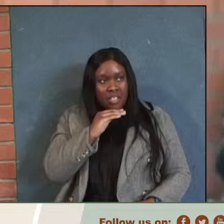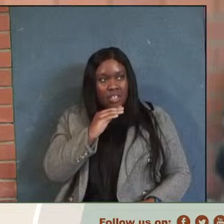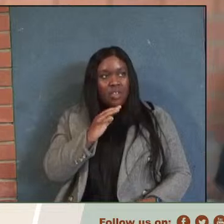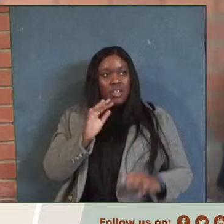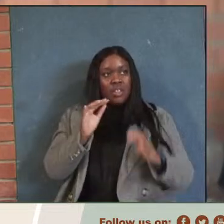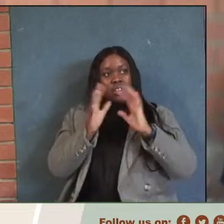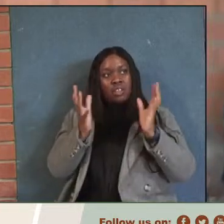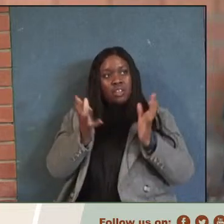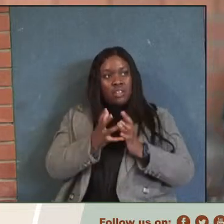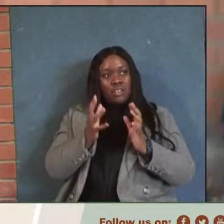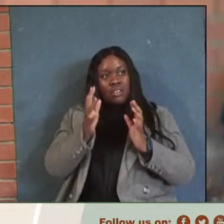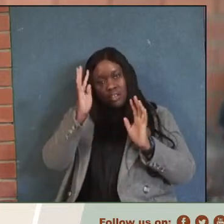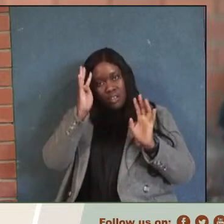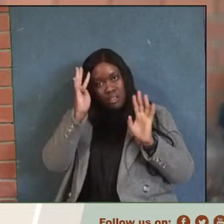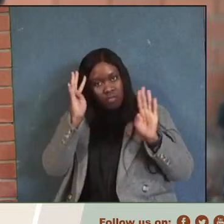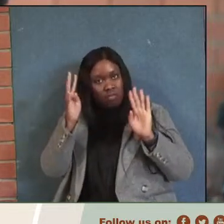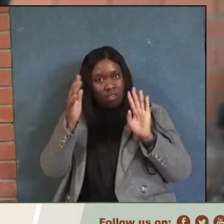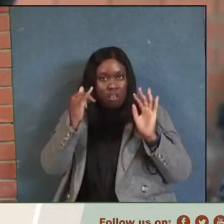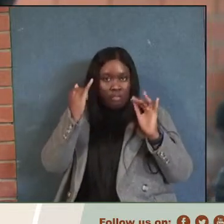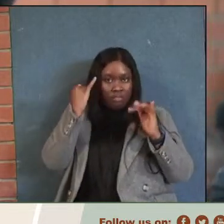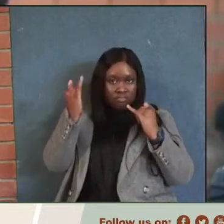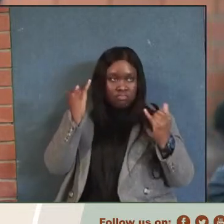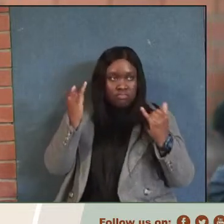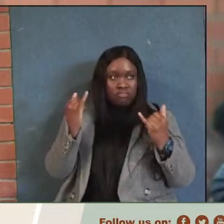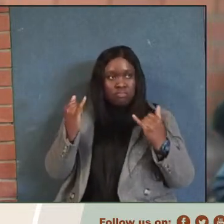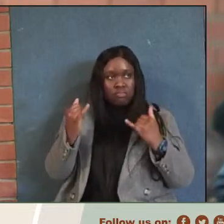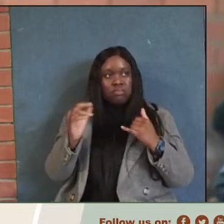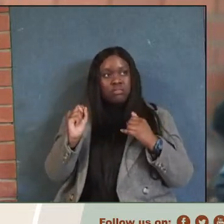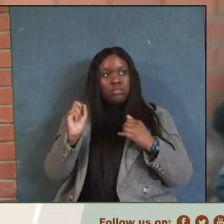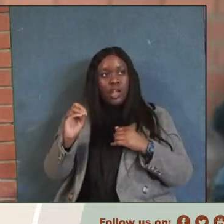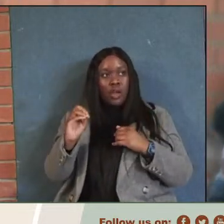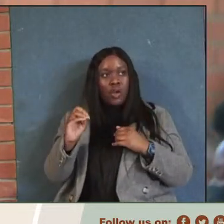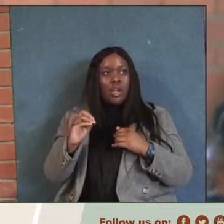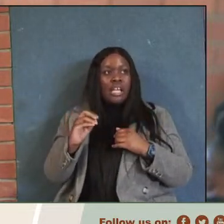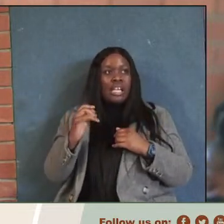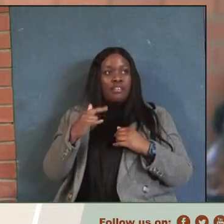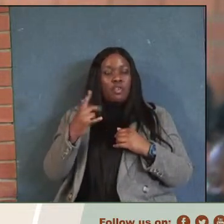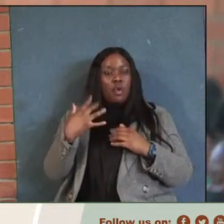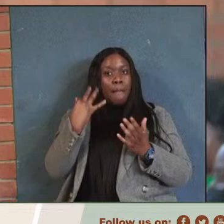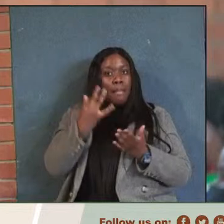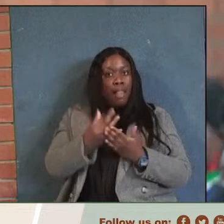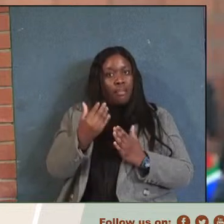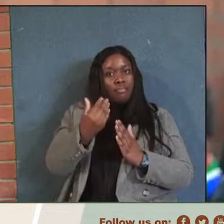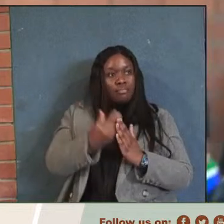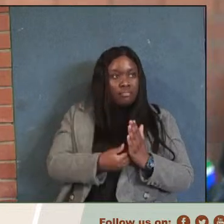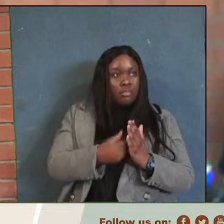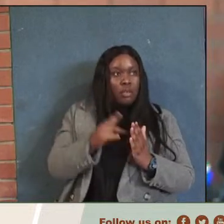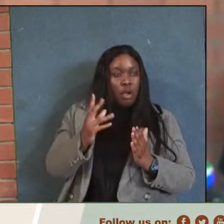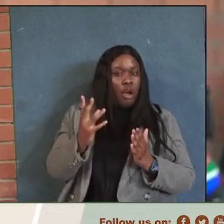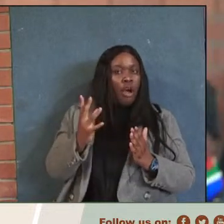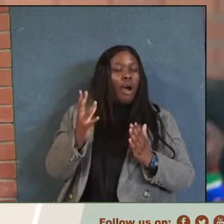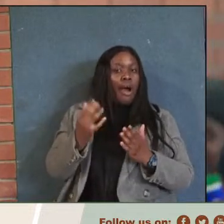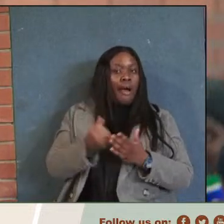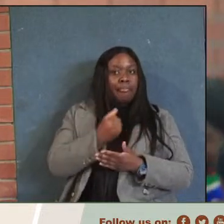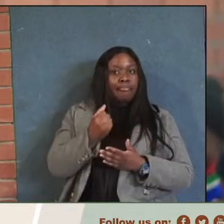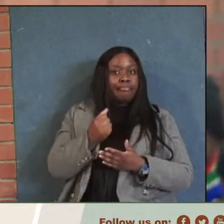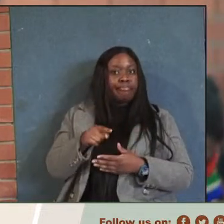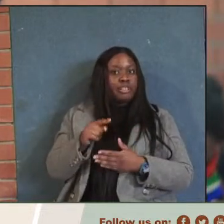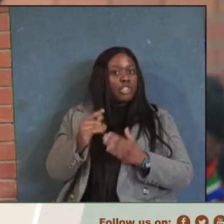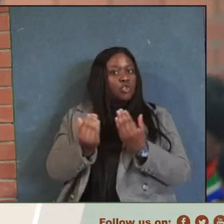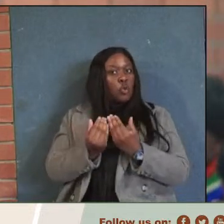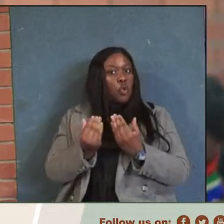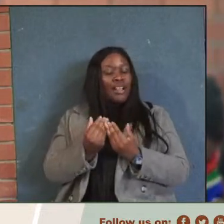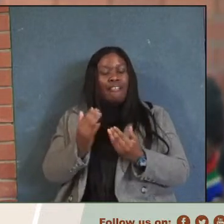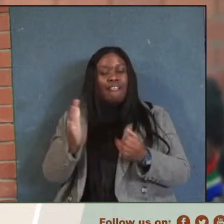innovative world with innovative technology. So when you apply and then we find out that the capacity of the school that